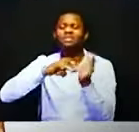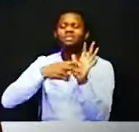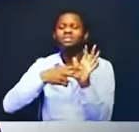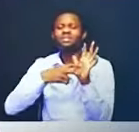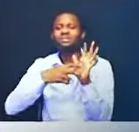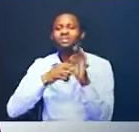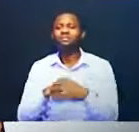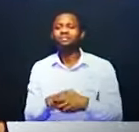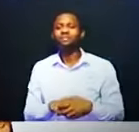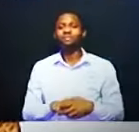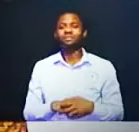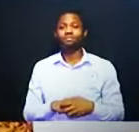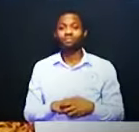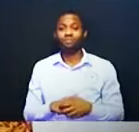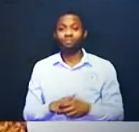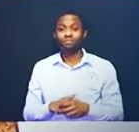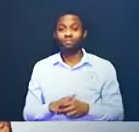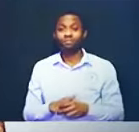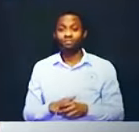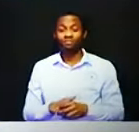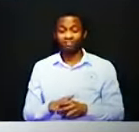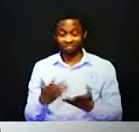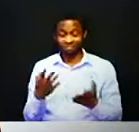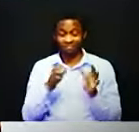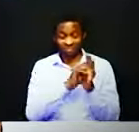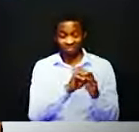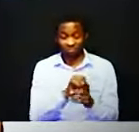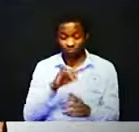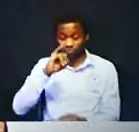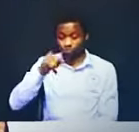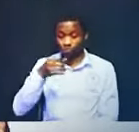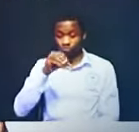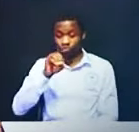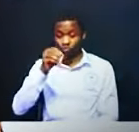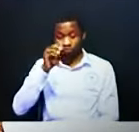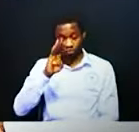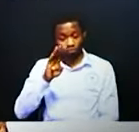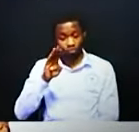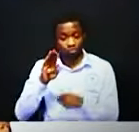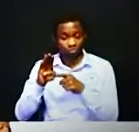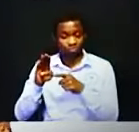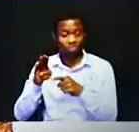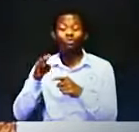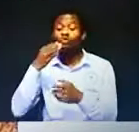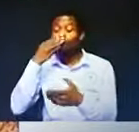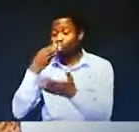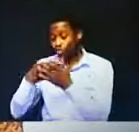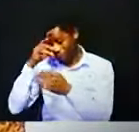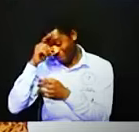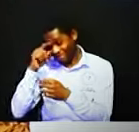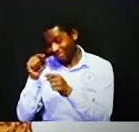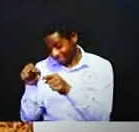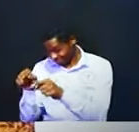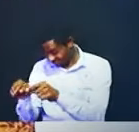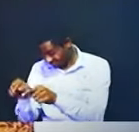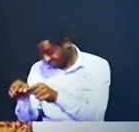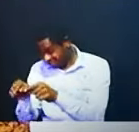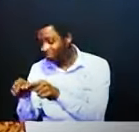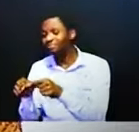and now down one. Let the good man Job interpret this to us. My Job, Nipa Papa, no, and train we him. Now,